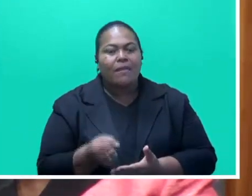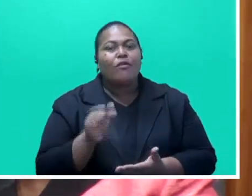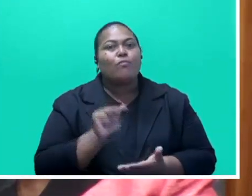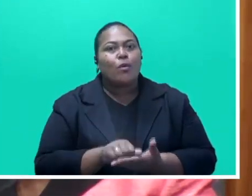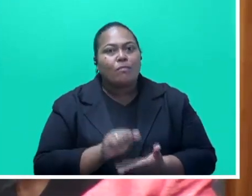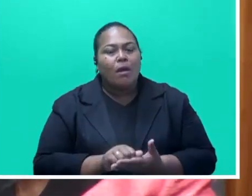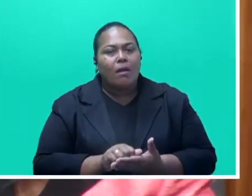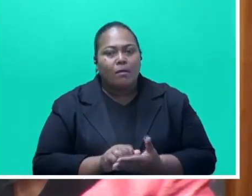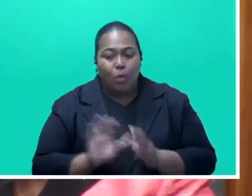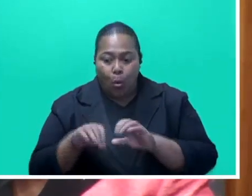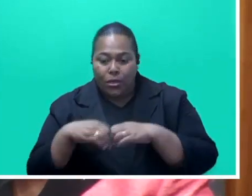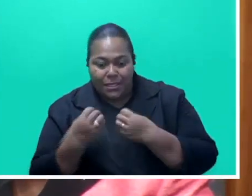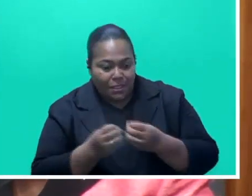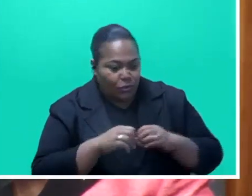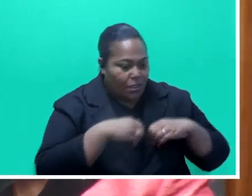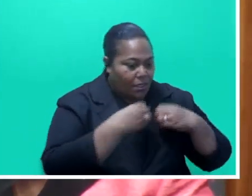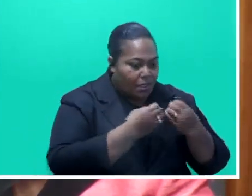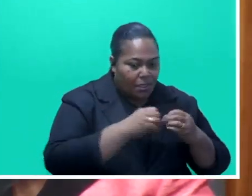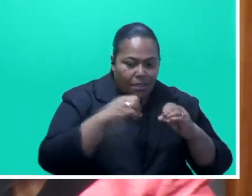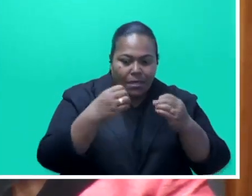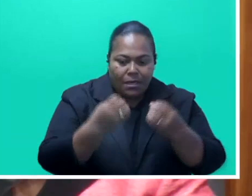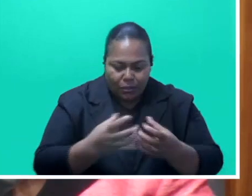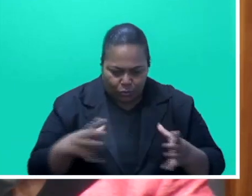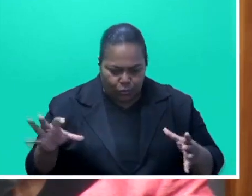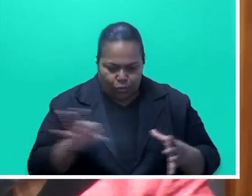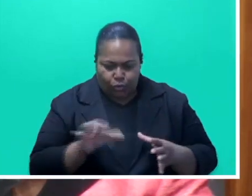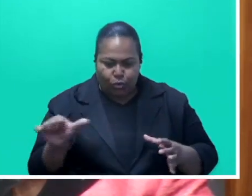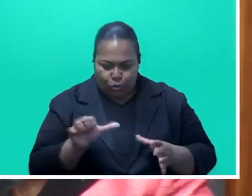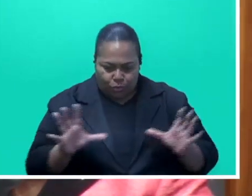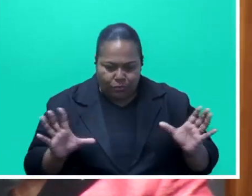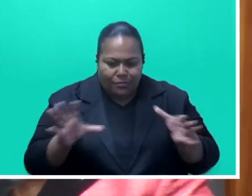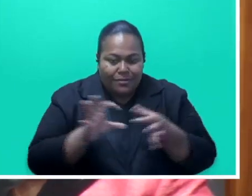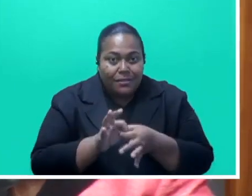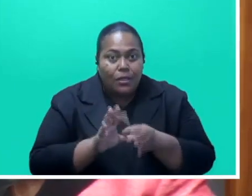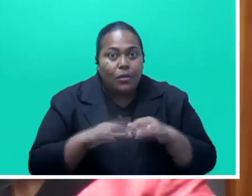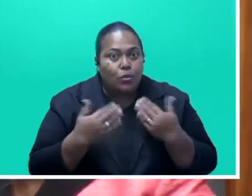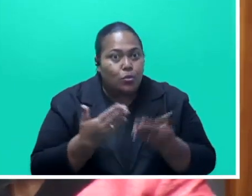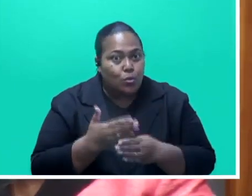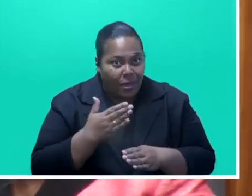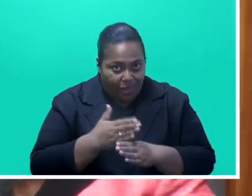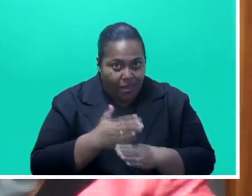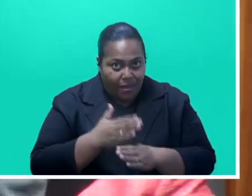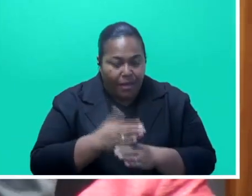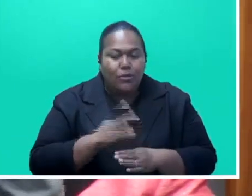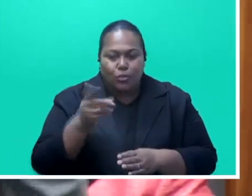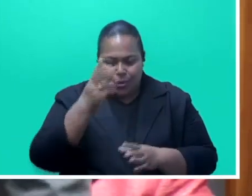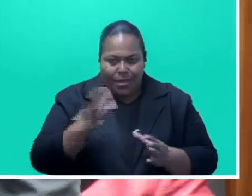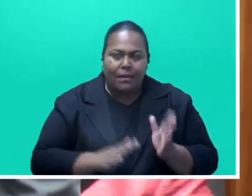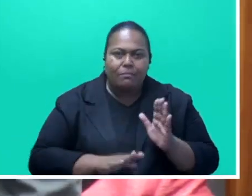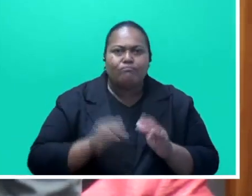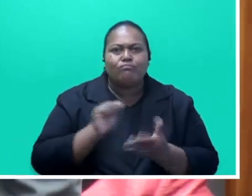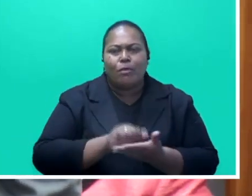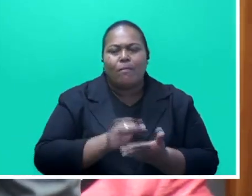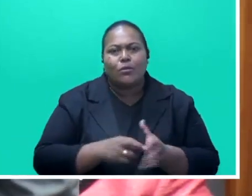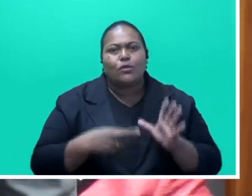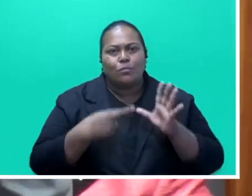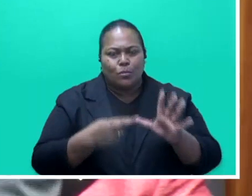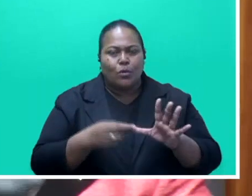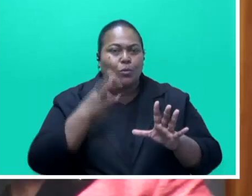between agencies to enhance disaster response. Secondly, the facilitation of